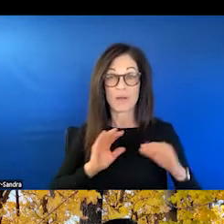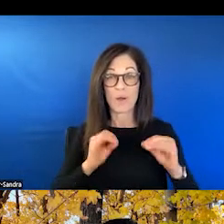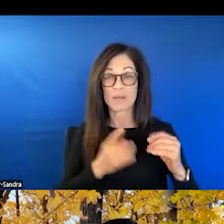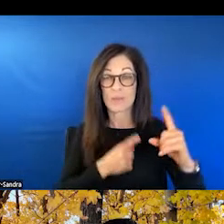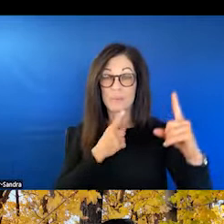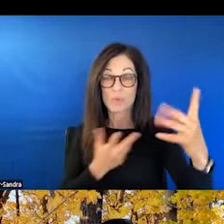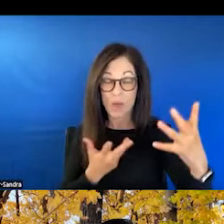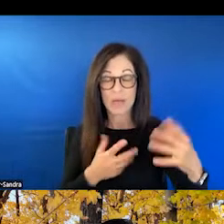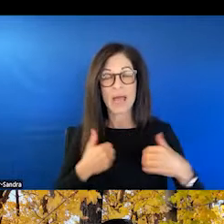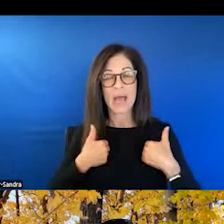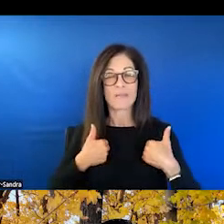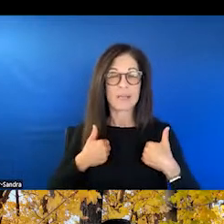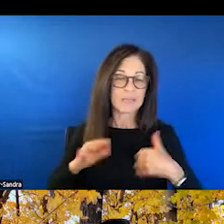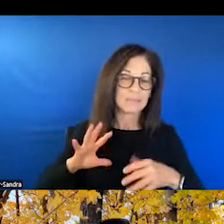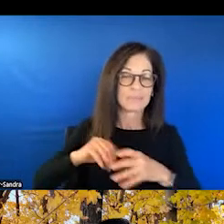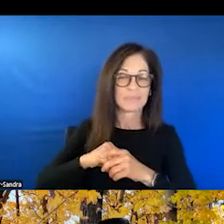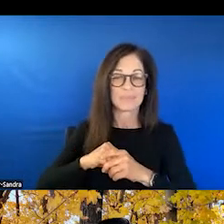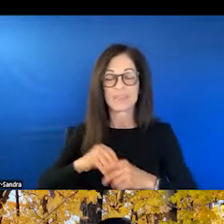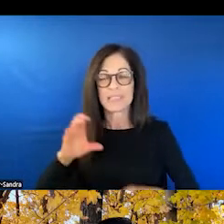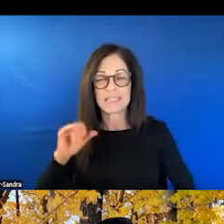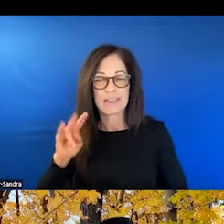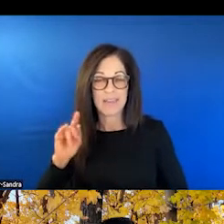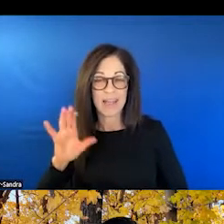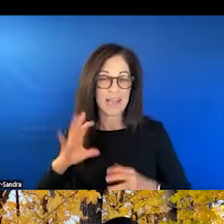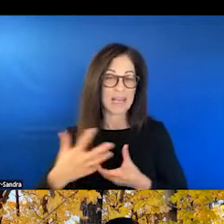civic engagement of young people in Chicago.